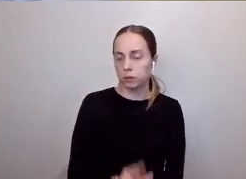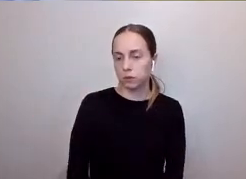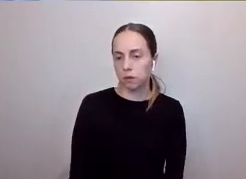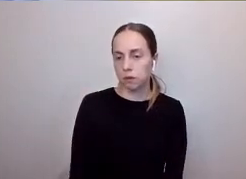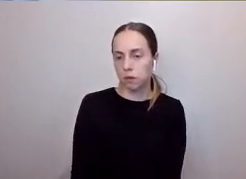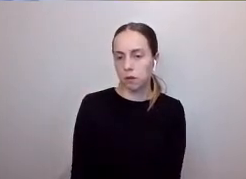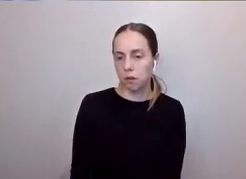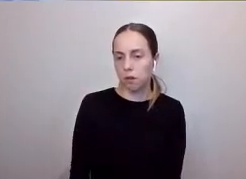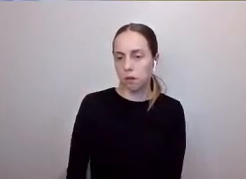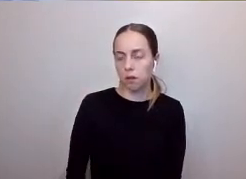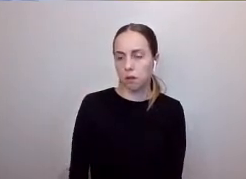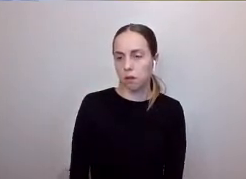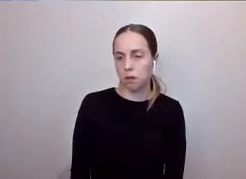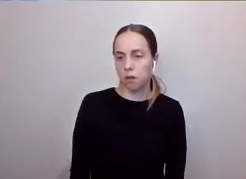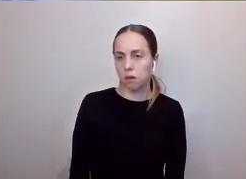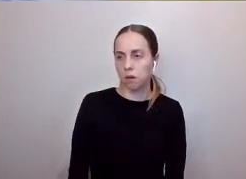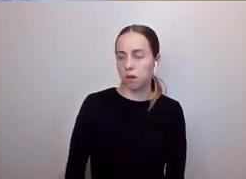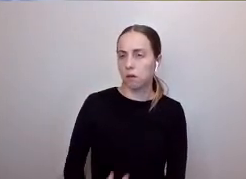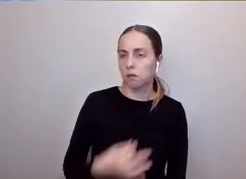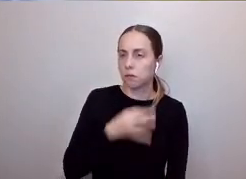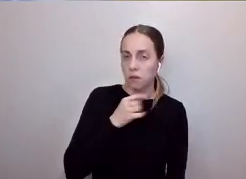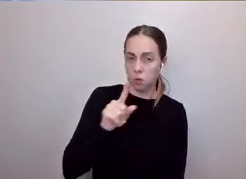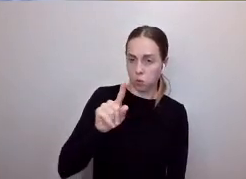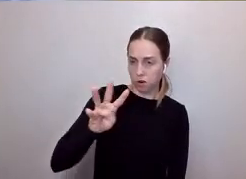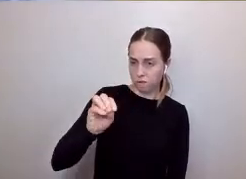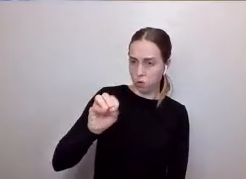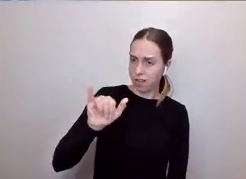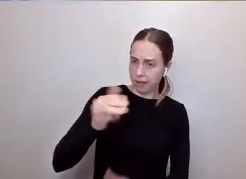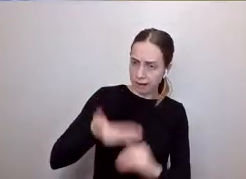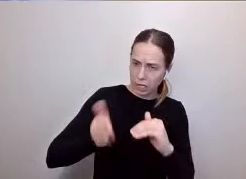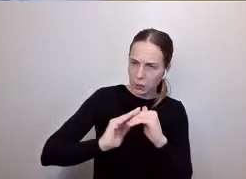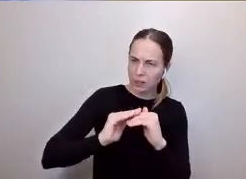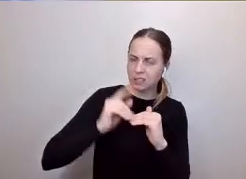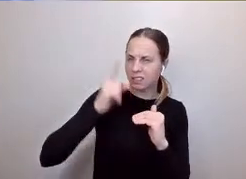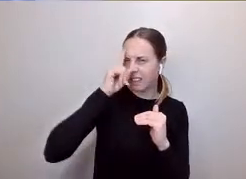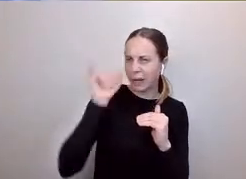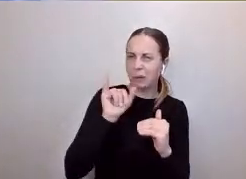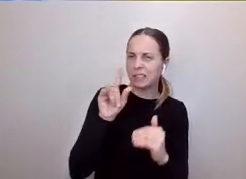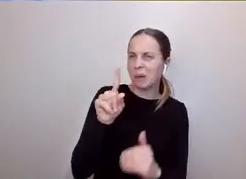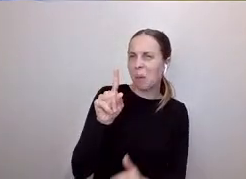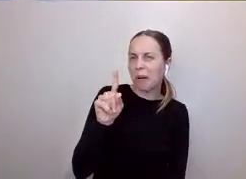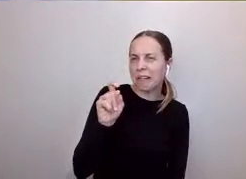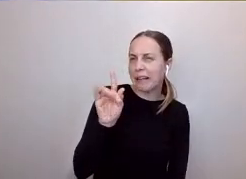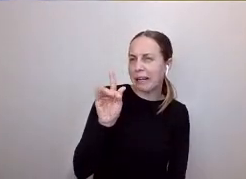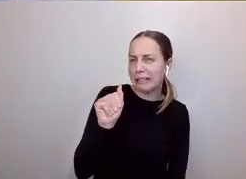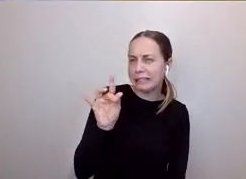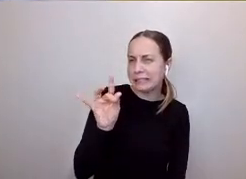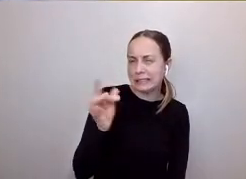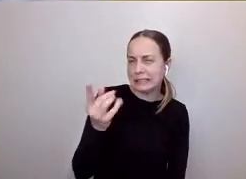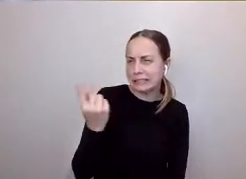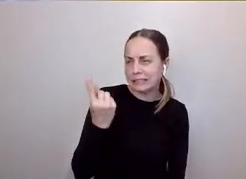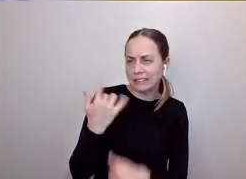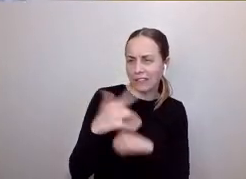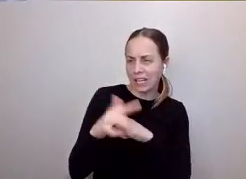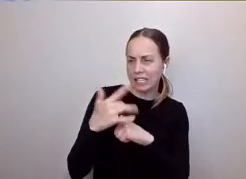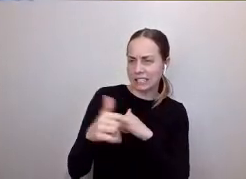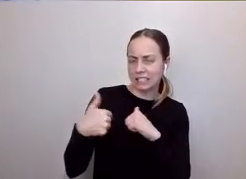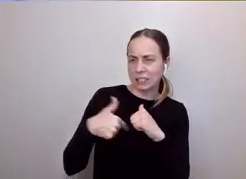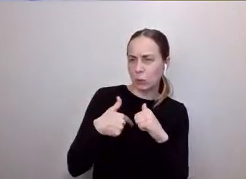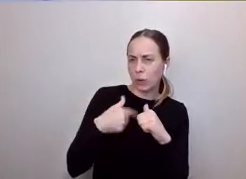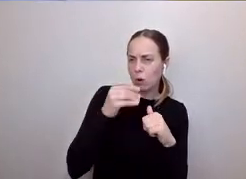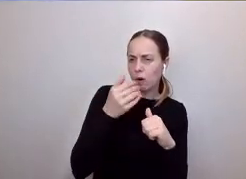the 140 actually an increase? I thought it was closer to 118 vacancies that we were holding over. Or is that exactly